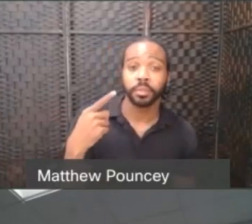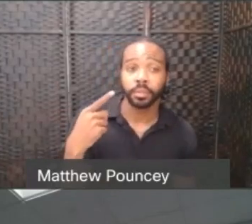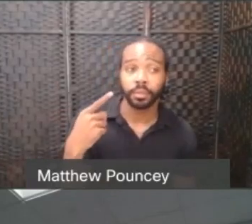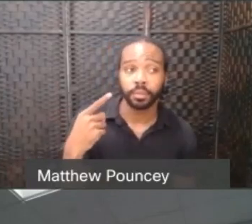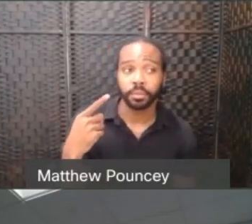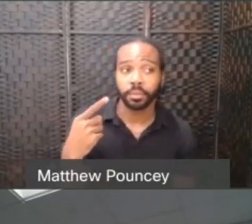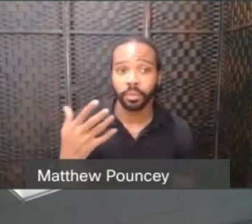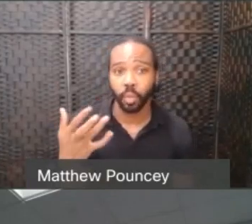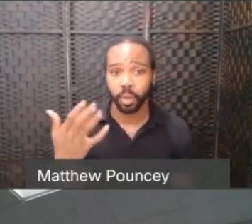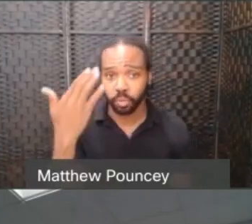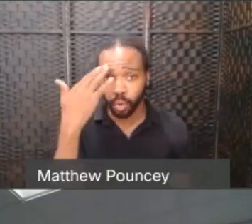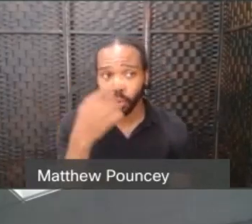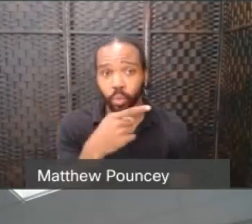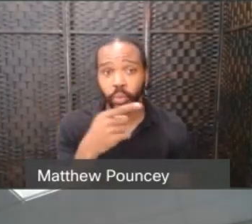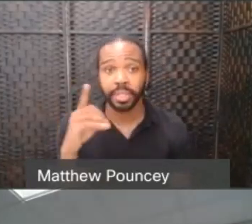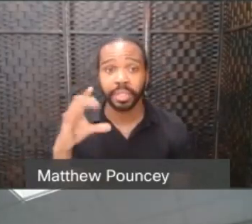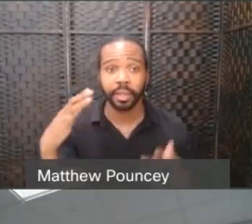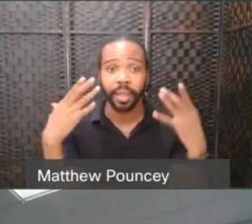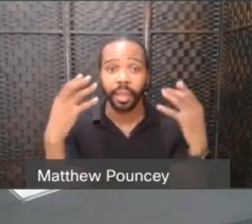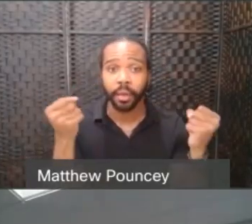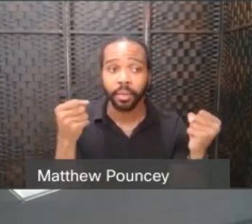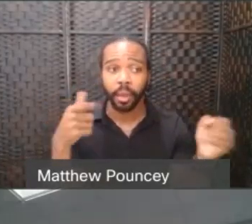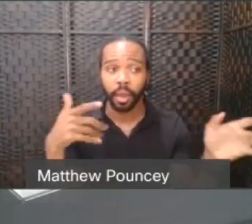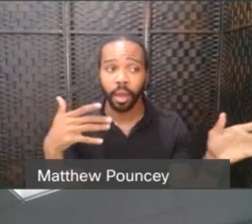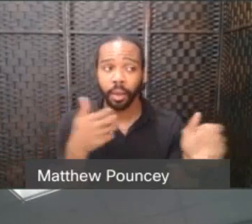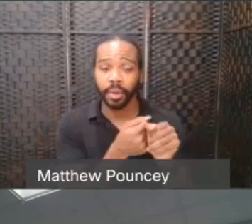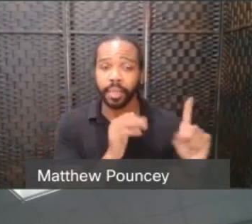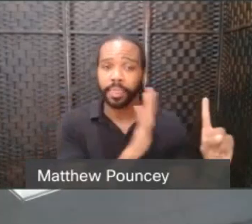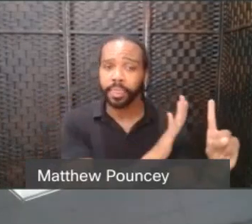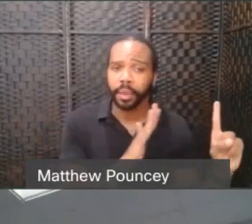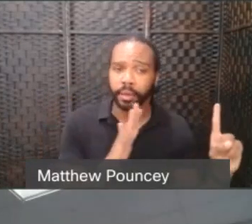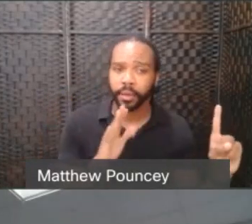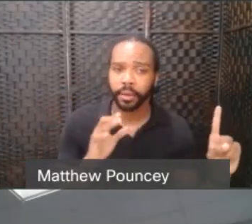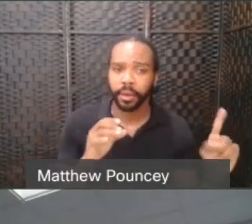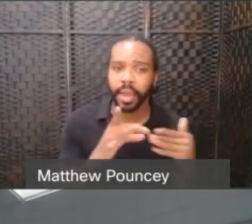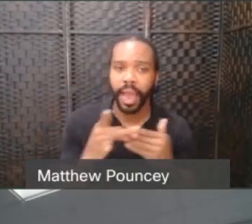asking if DC Health is going to update its guidance based on the OSHA regulations.